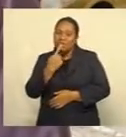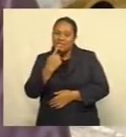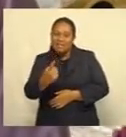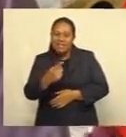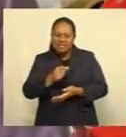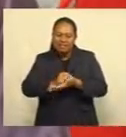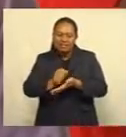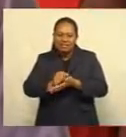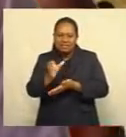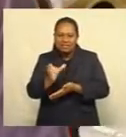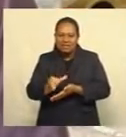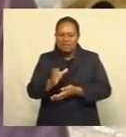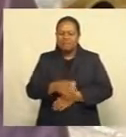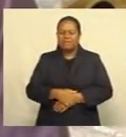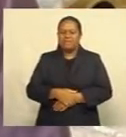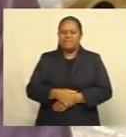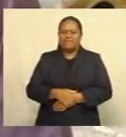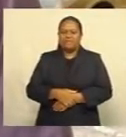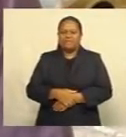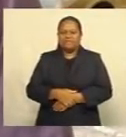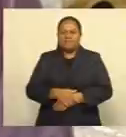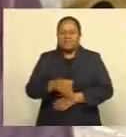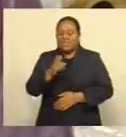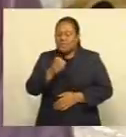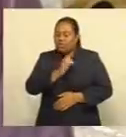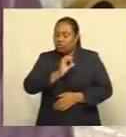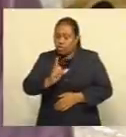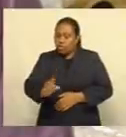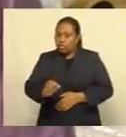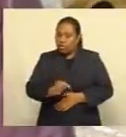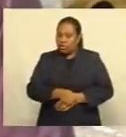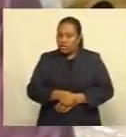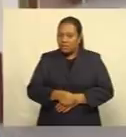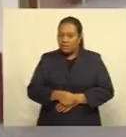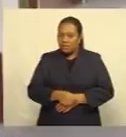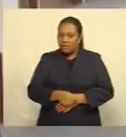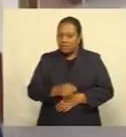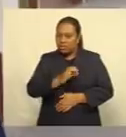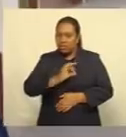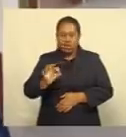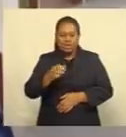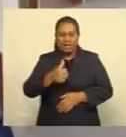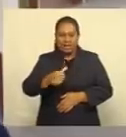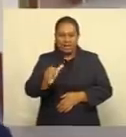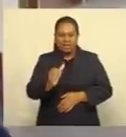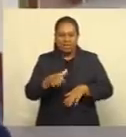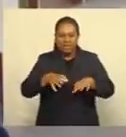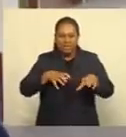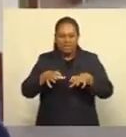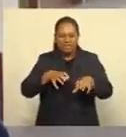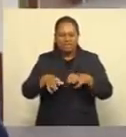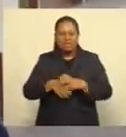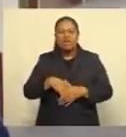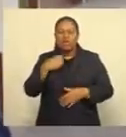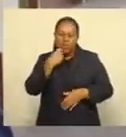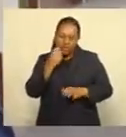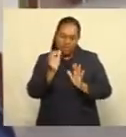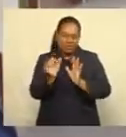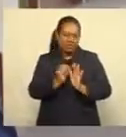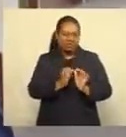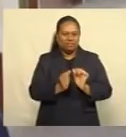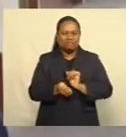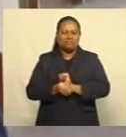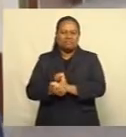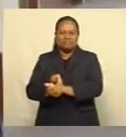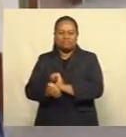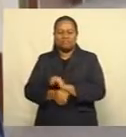are going to engage in such unethical practices or are thinking of engaging in such unethical practices, we will take you to task. In the